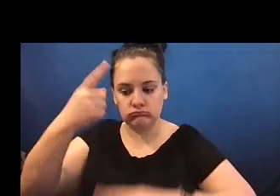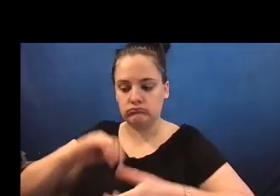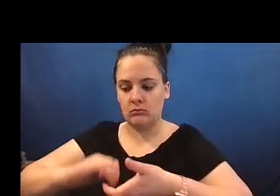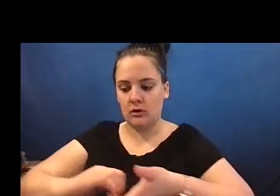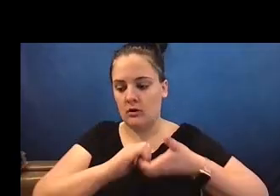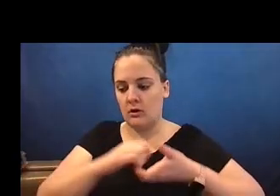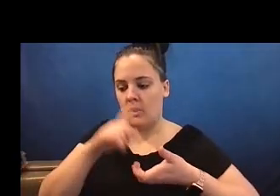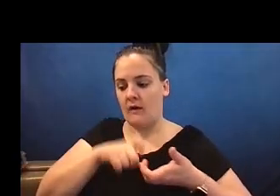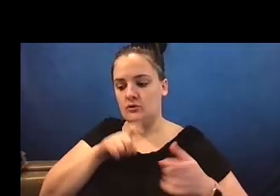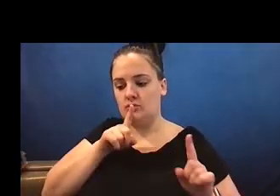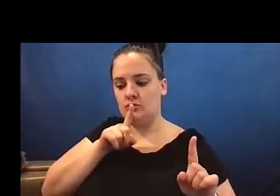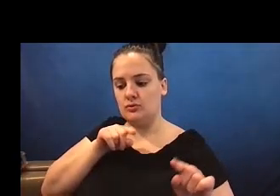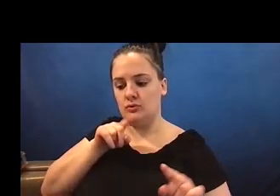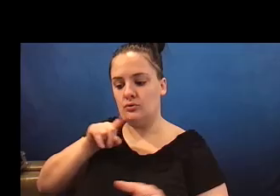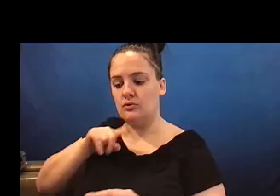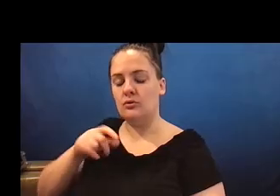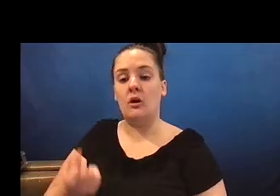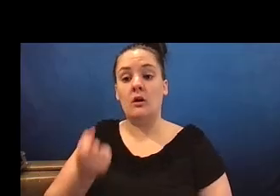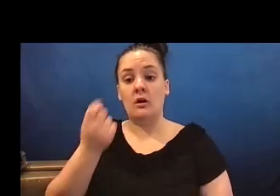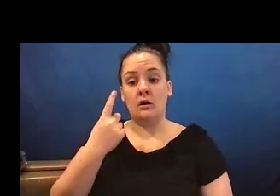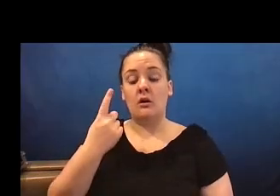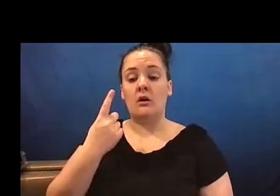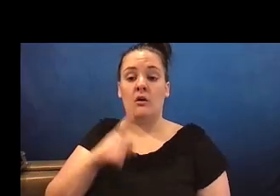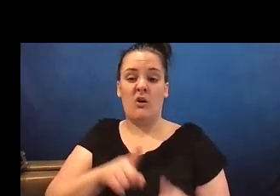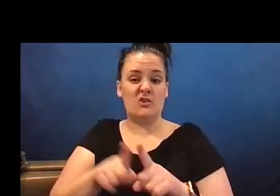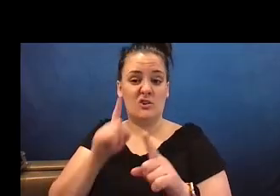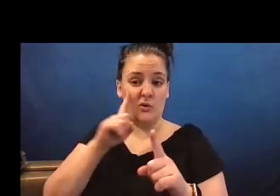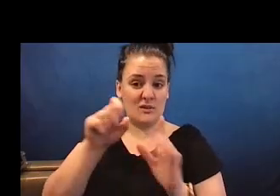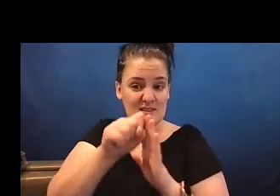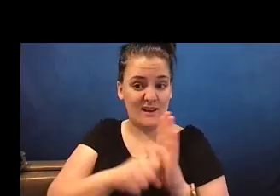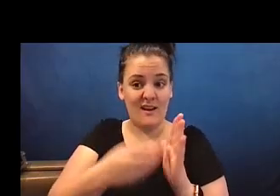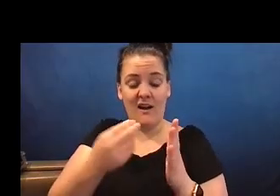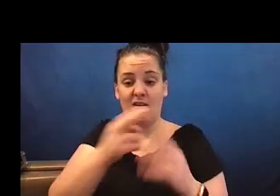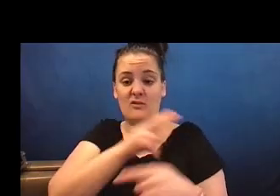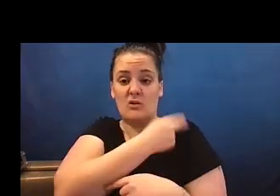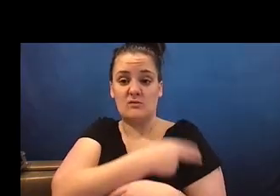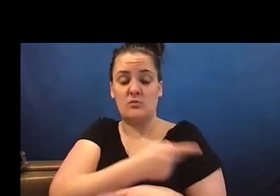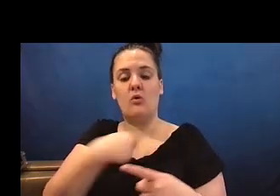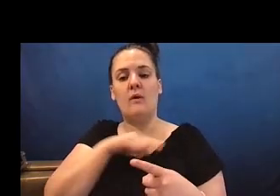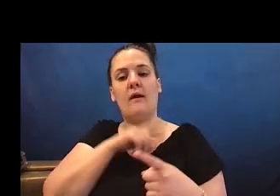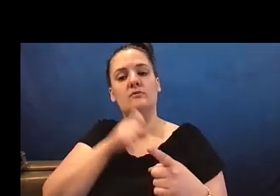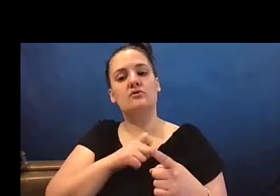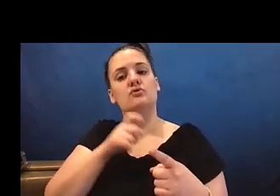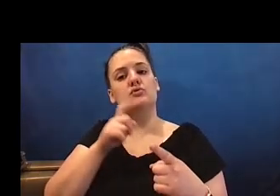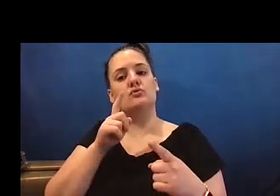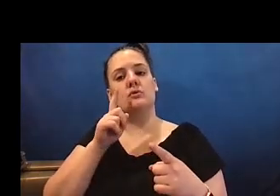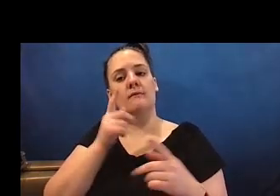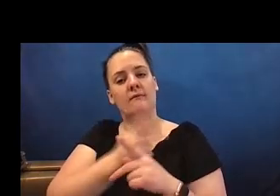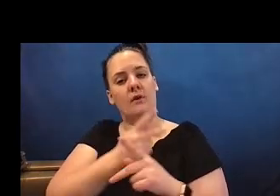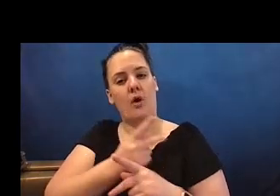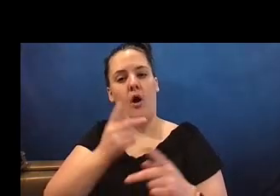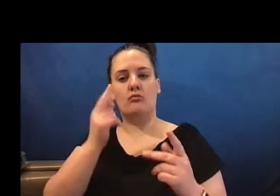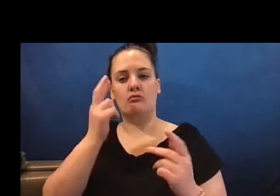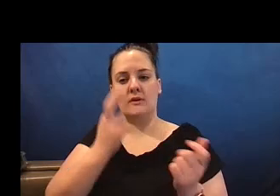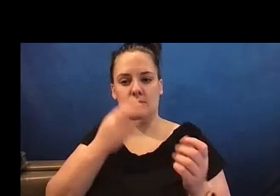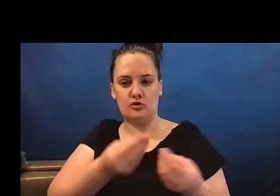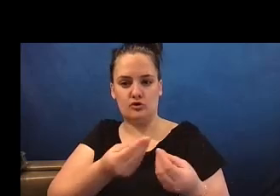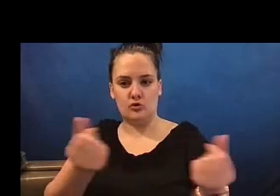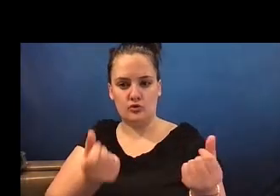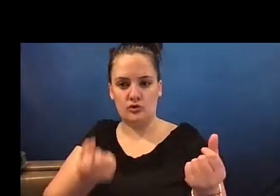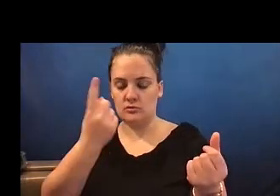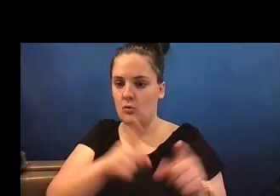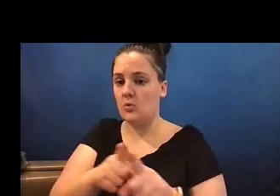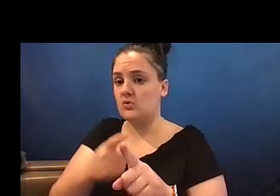the partnerships between the state and the hospital to come up with reasonable solutions. But before we do that, we have to